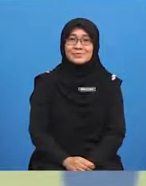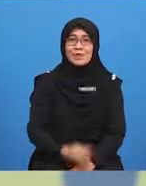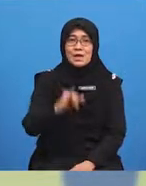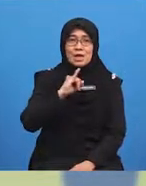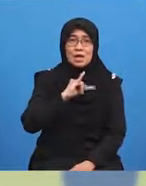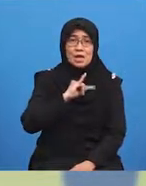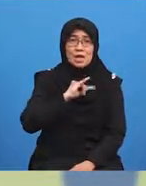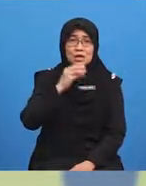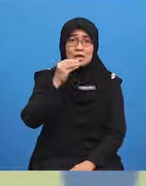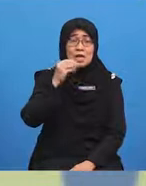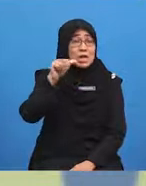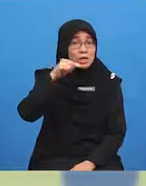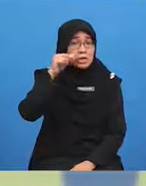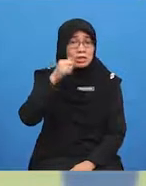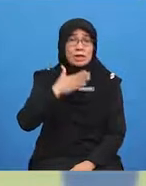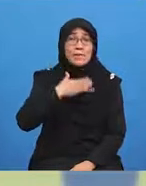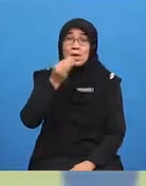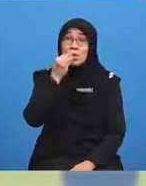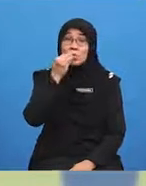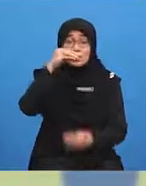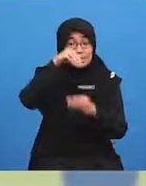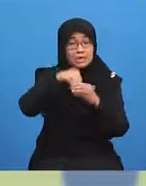I eat my food in the...